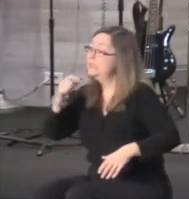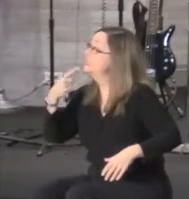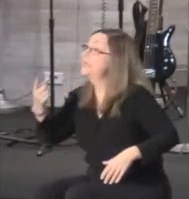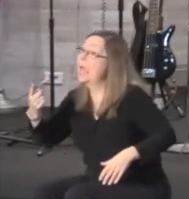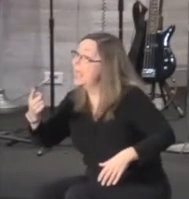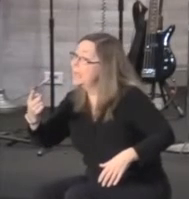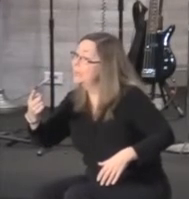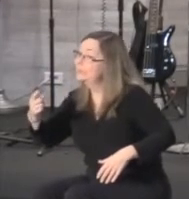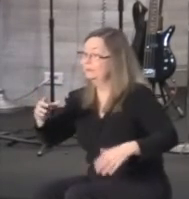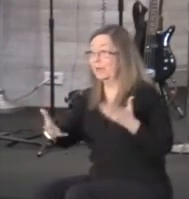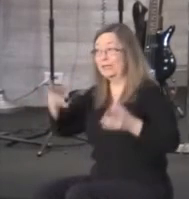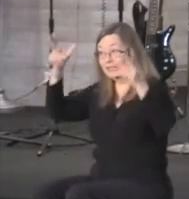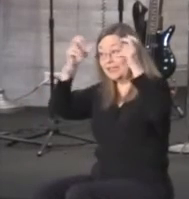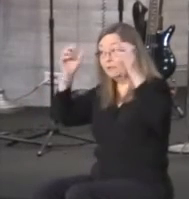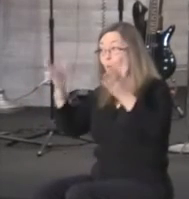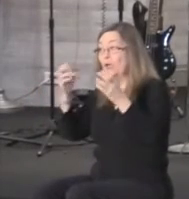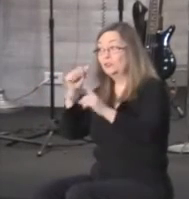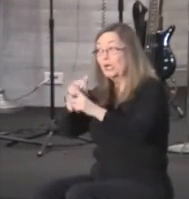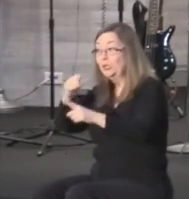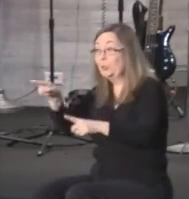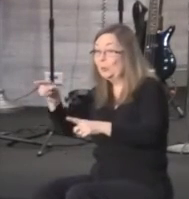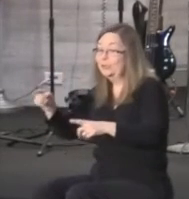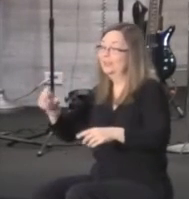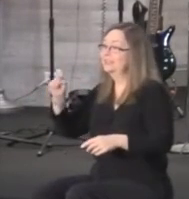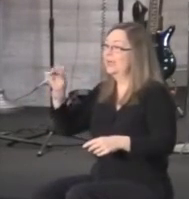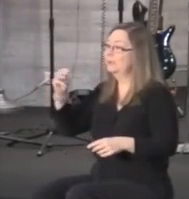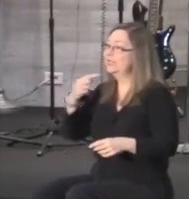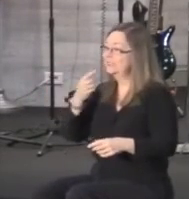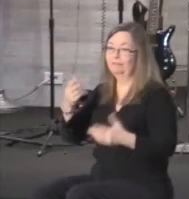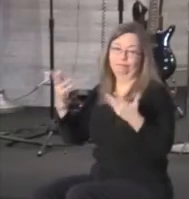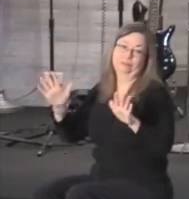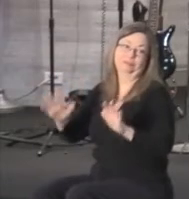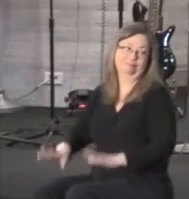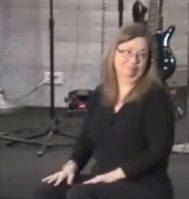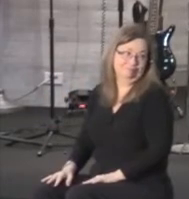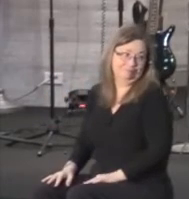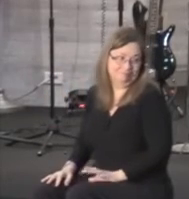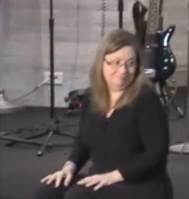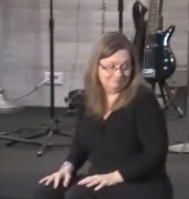You know, the devil might be trying to trick you sometimes. You have to be careful. All right, Simon Says it's over.